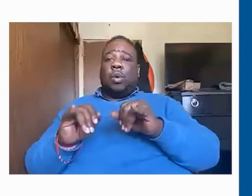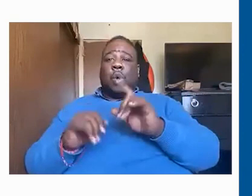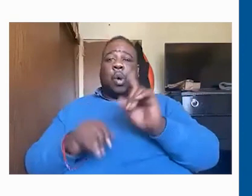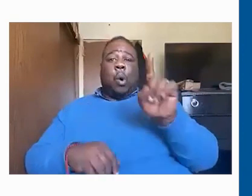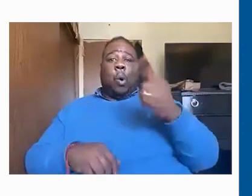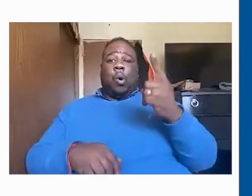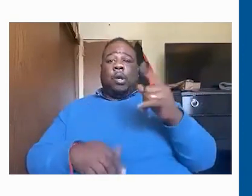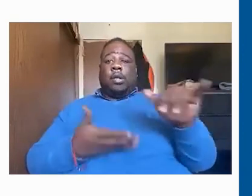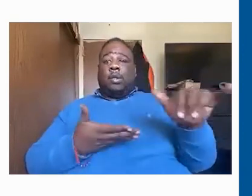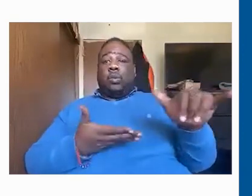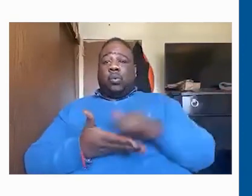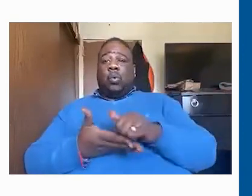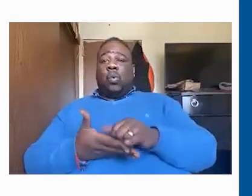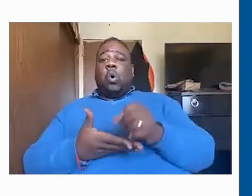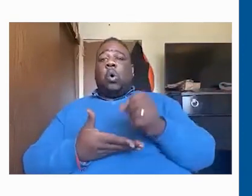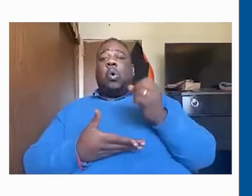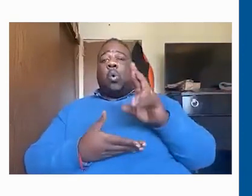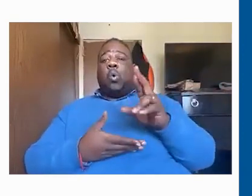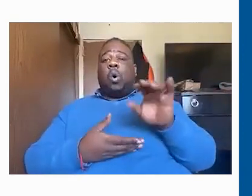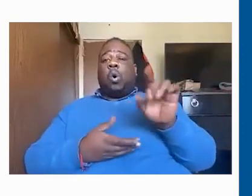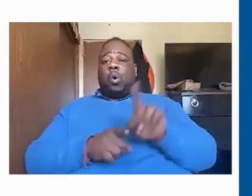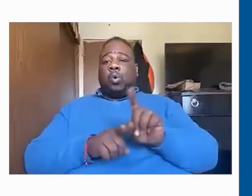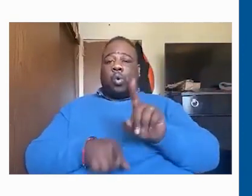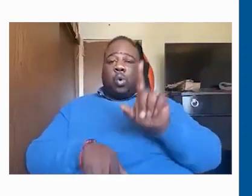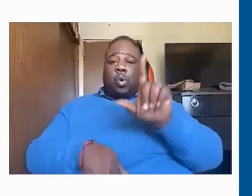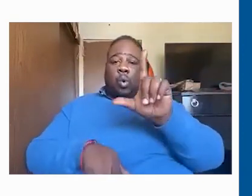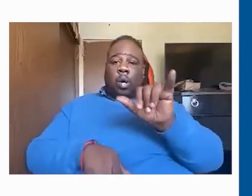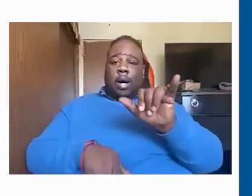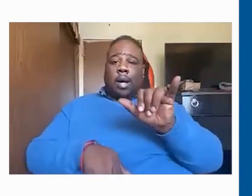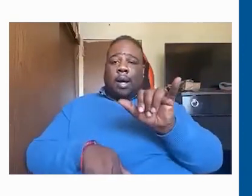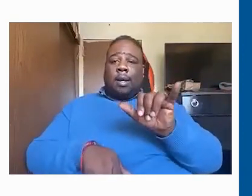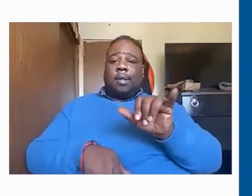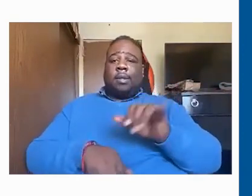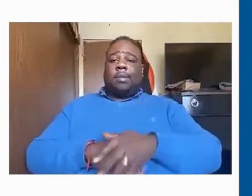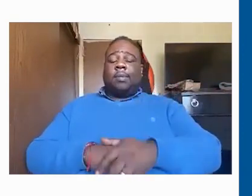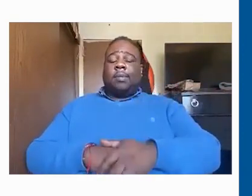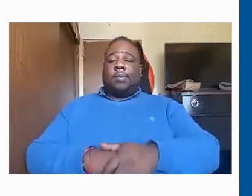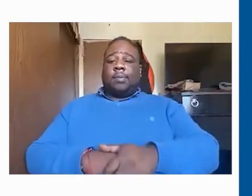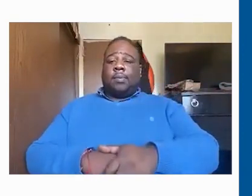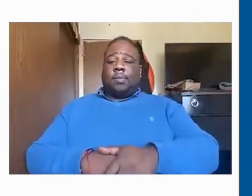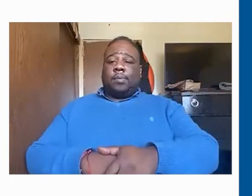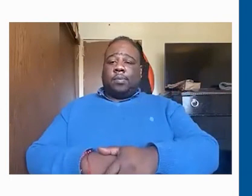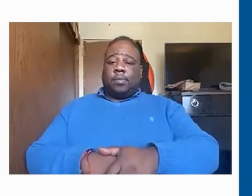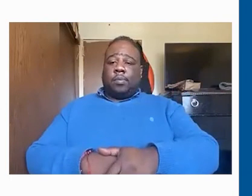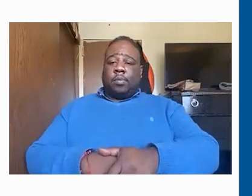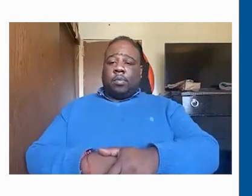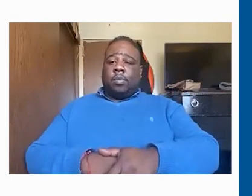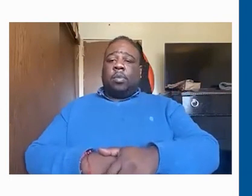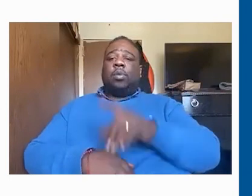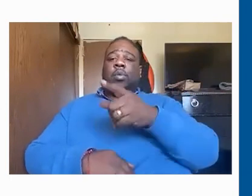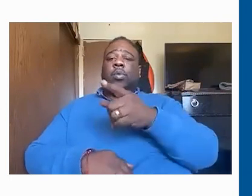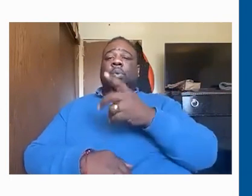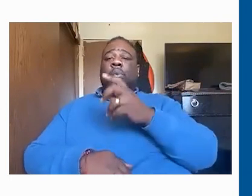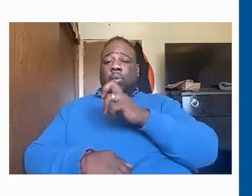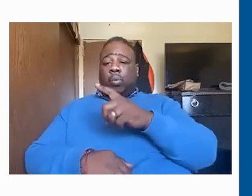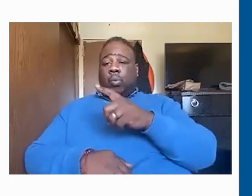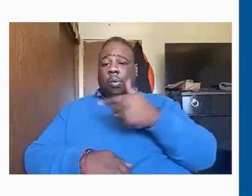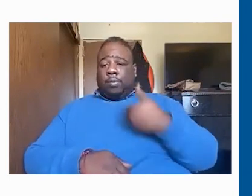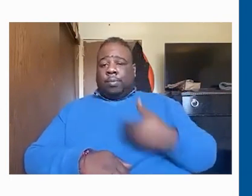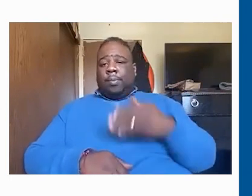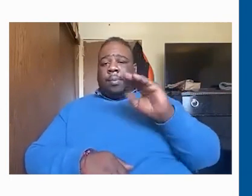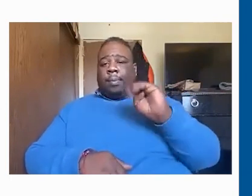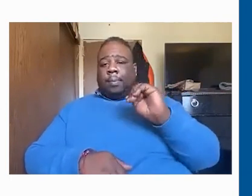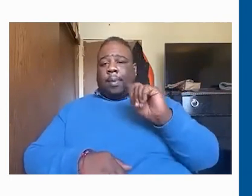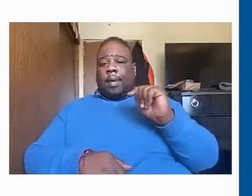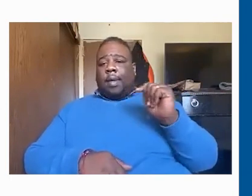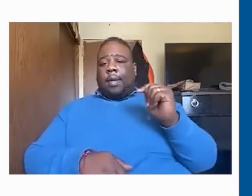is there such a thing in place for Nassau? So we work with the 5 boroughs of the city. There are